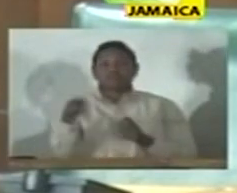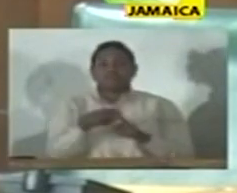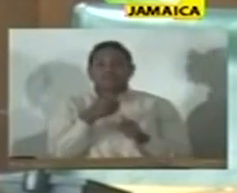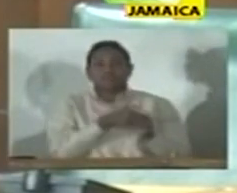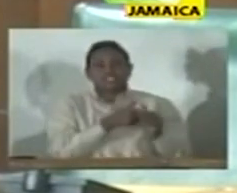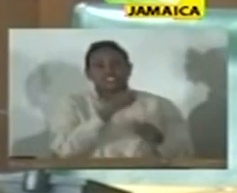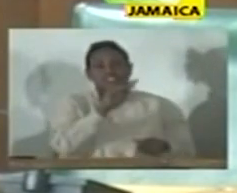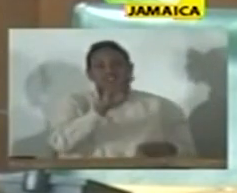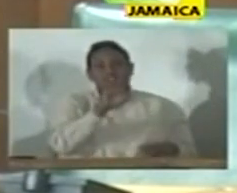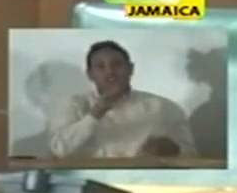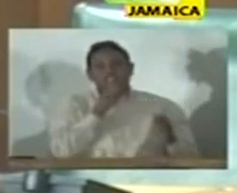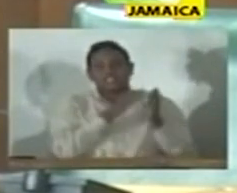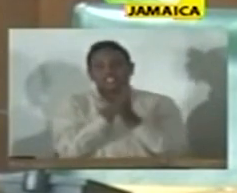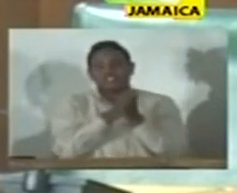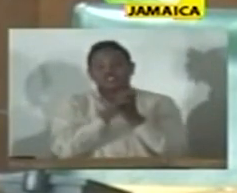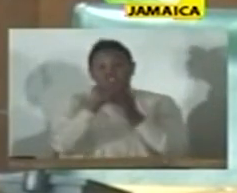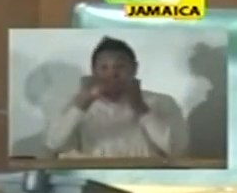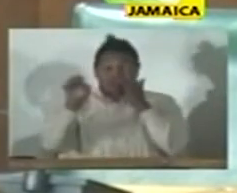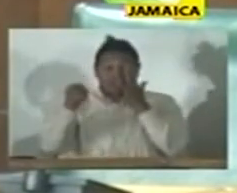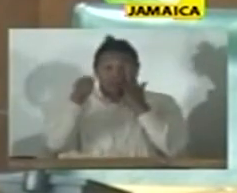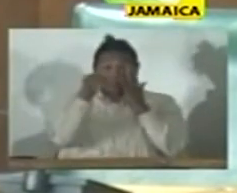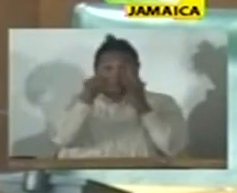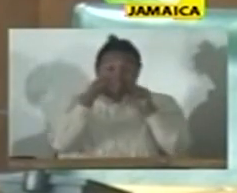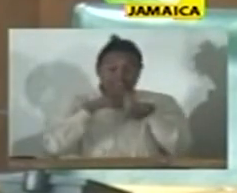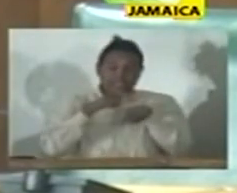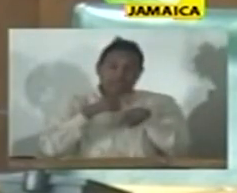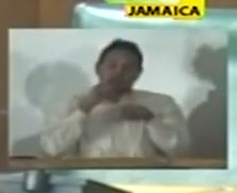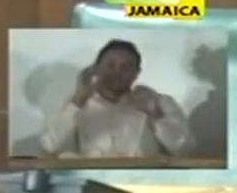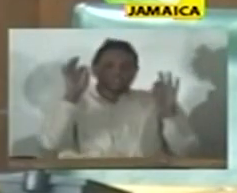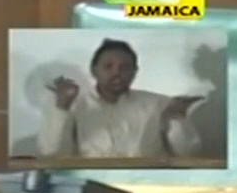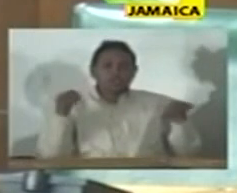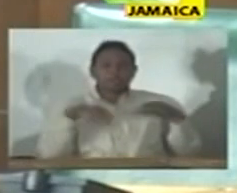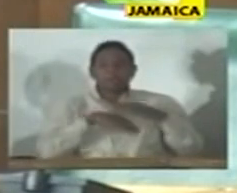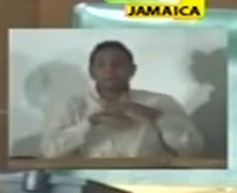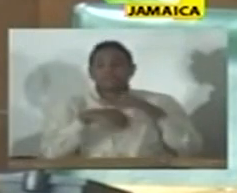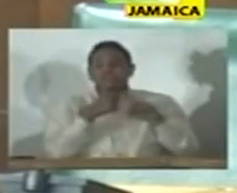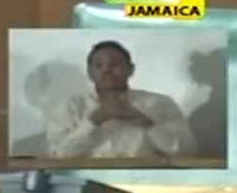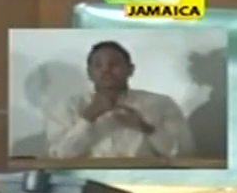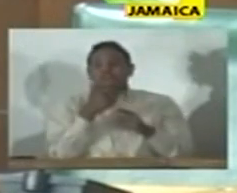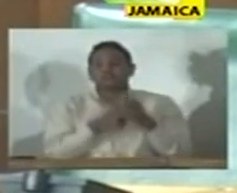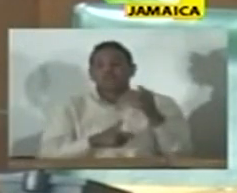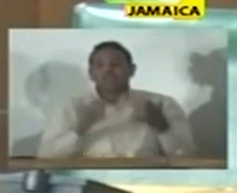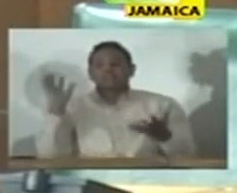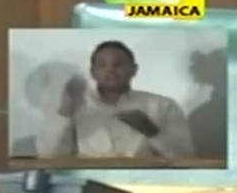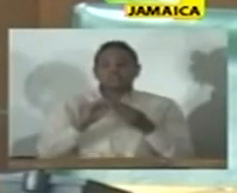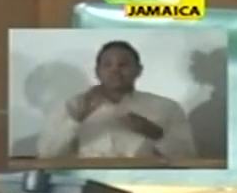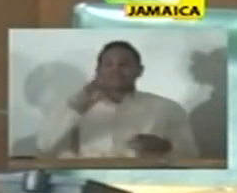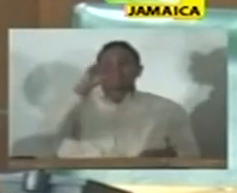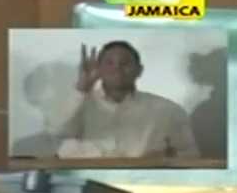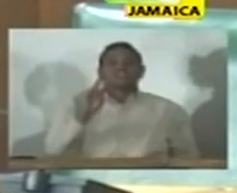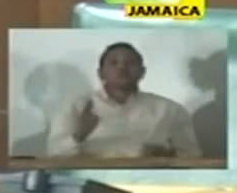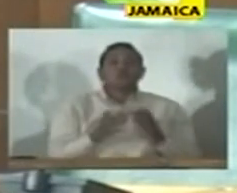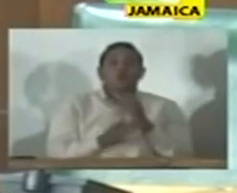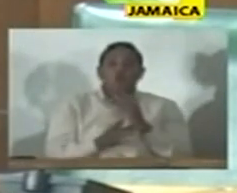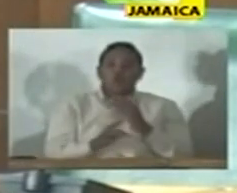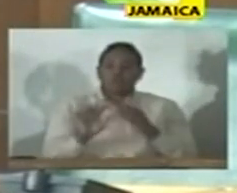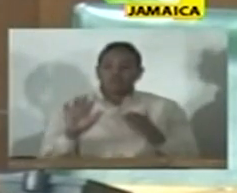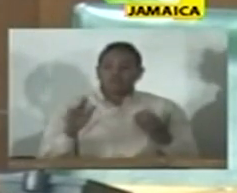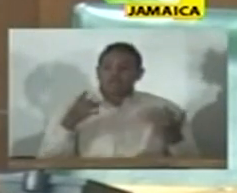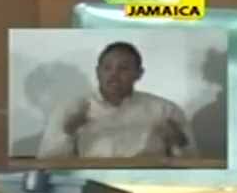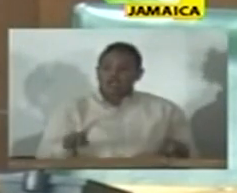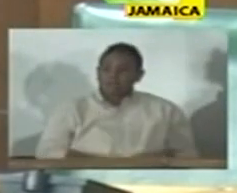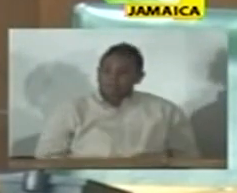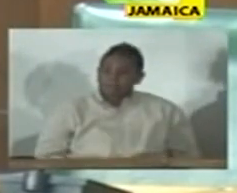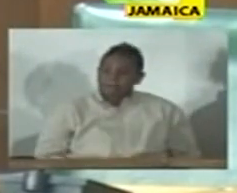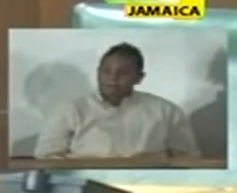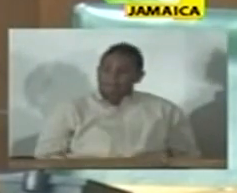interest rate and repayment period was determined based on the prevailing price of the Venezuelan oil. When